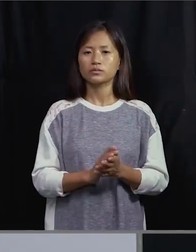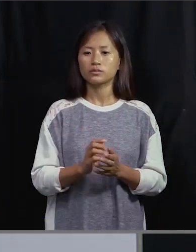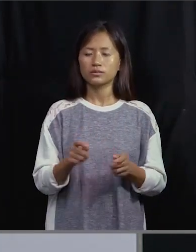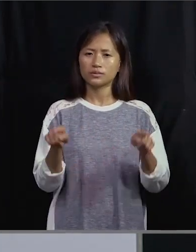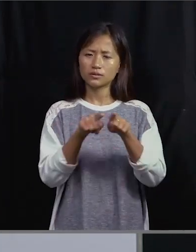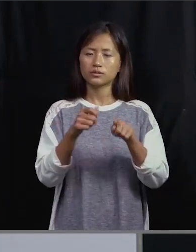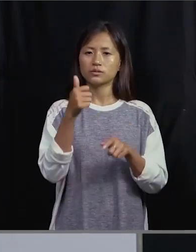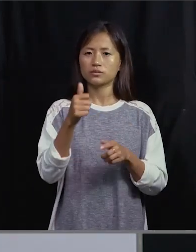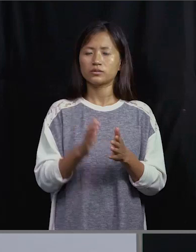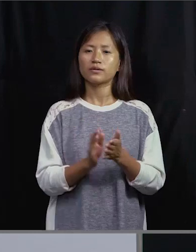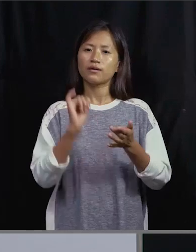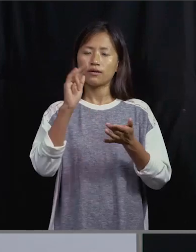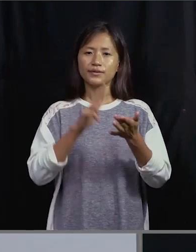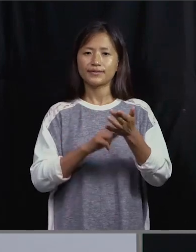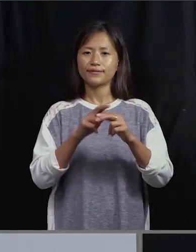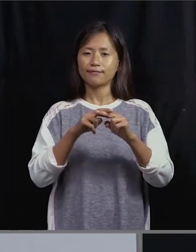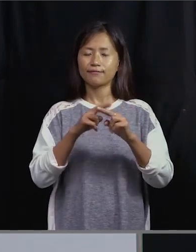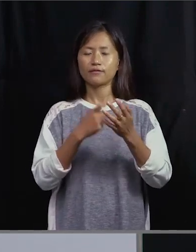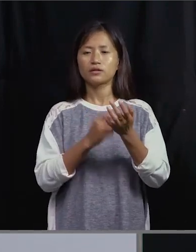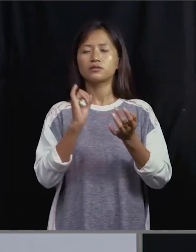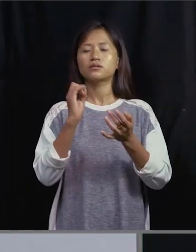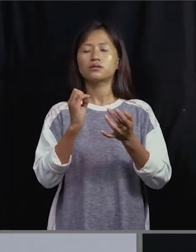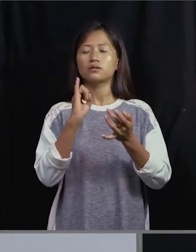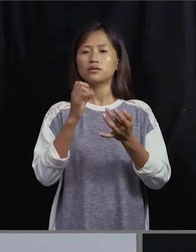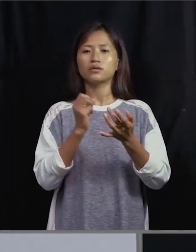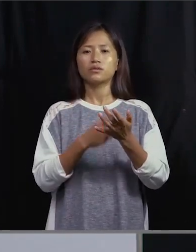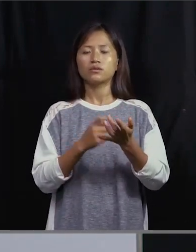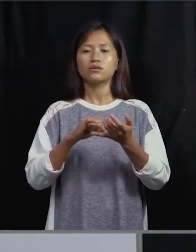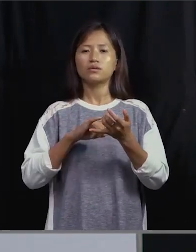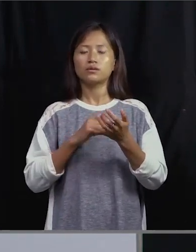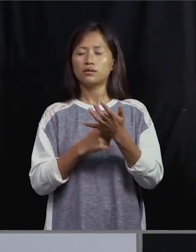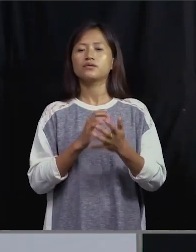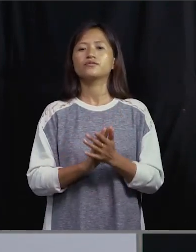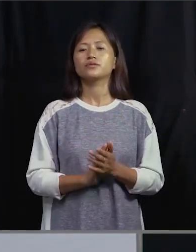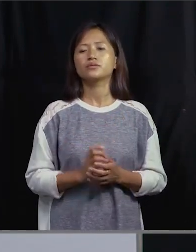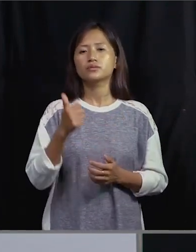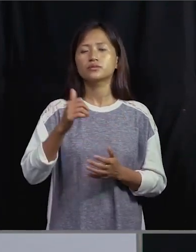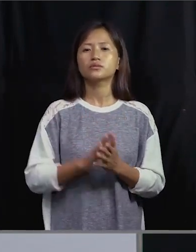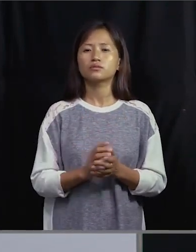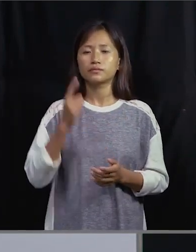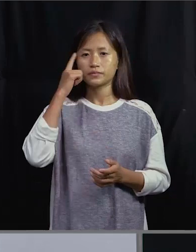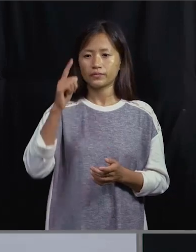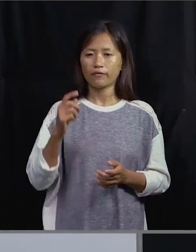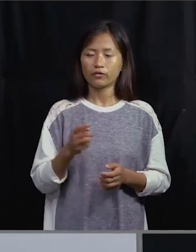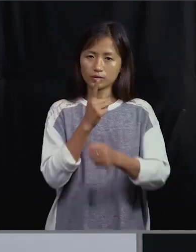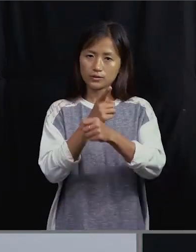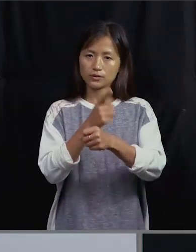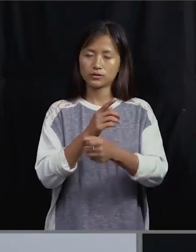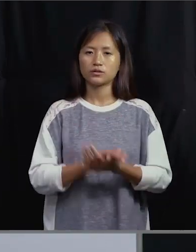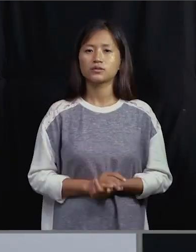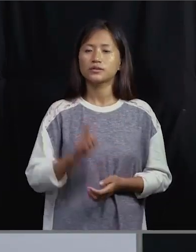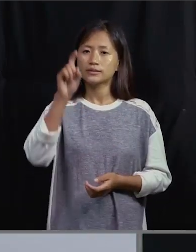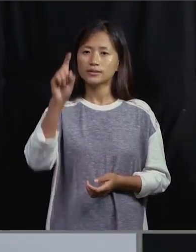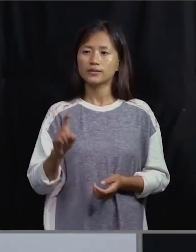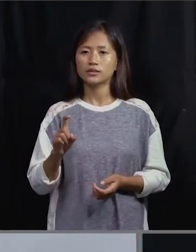can be an inferior good for other person. Are you getting the point or not? For me, as a teacher, I